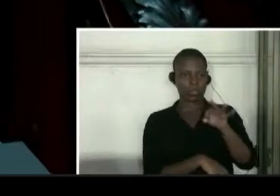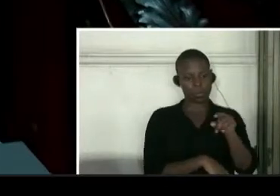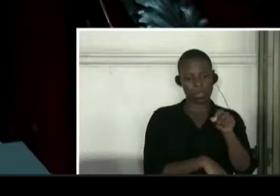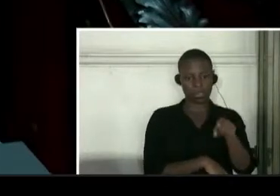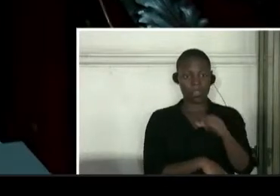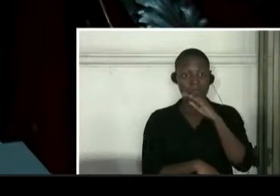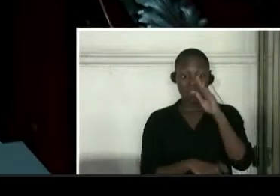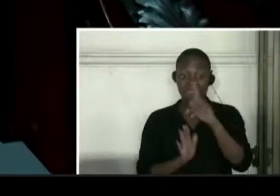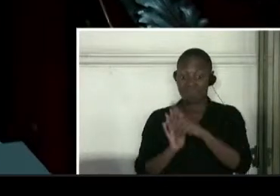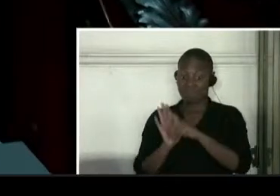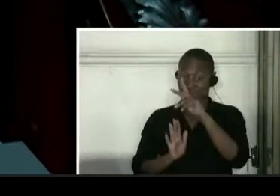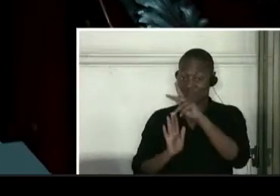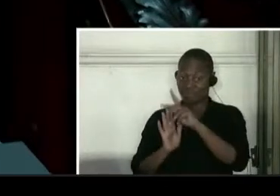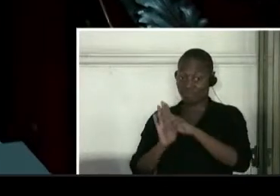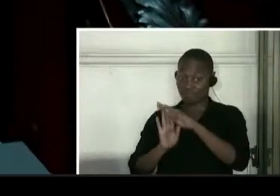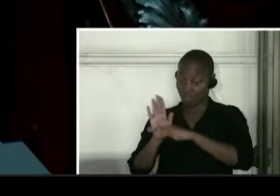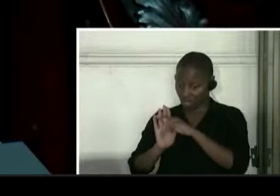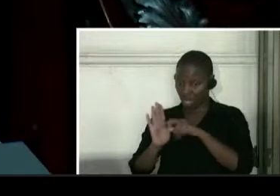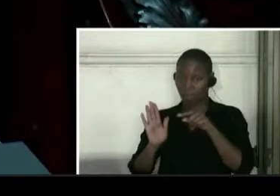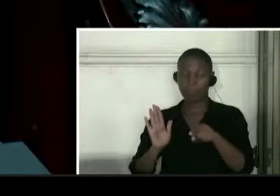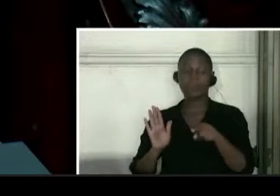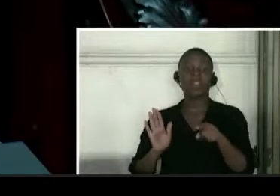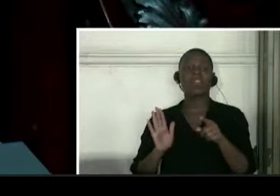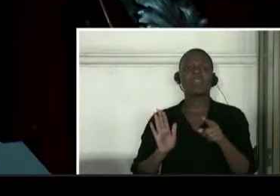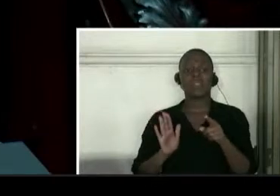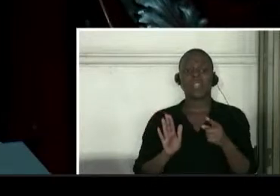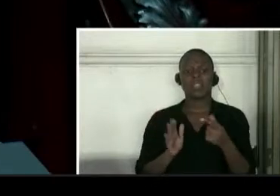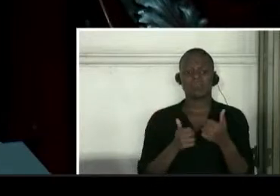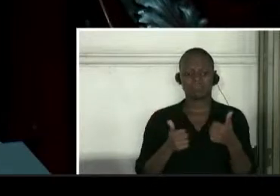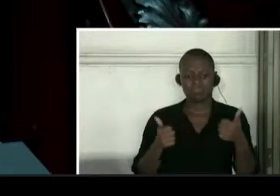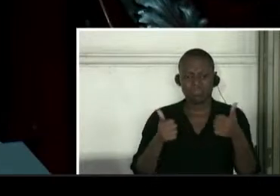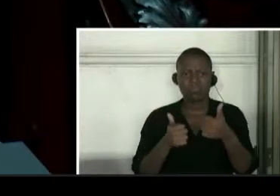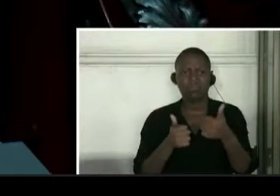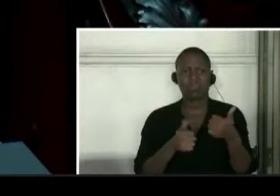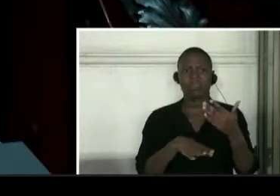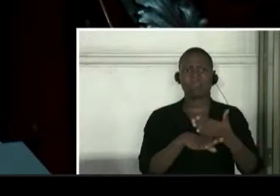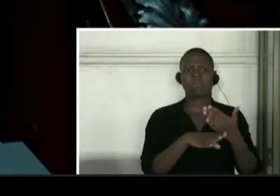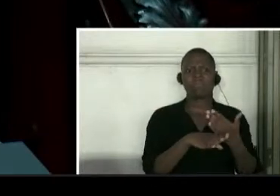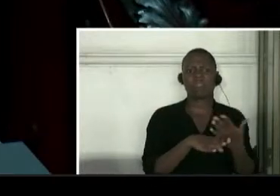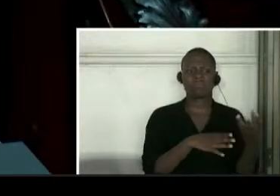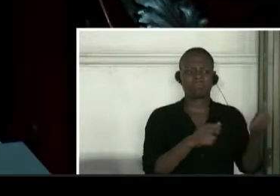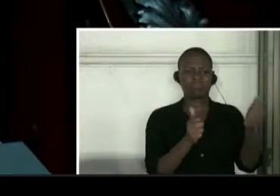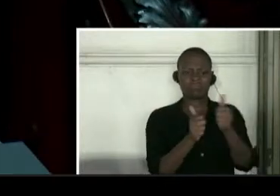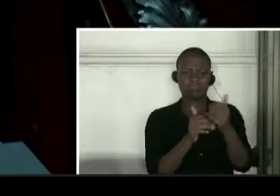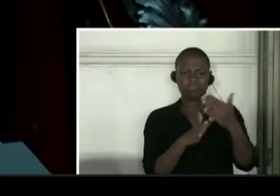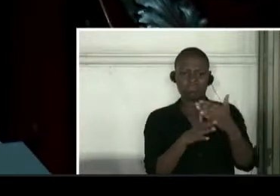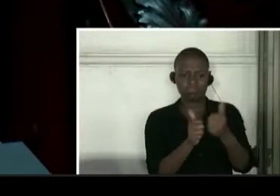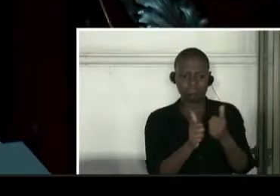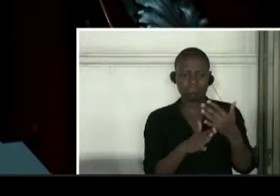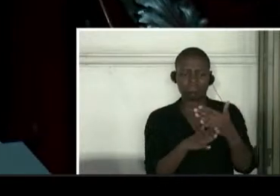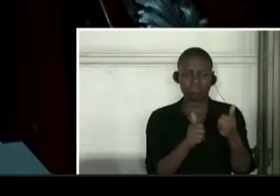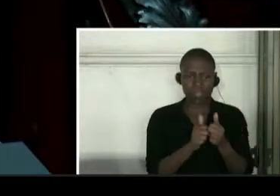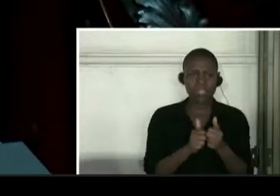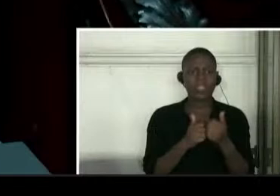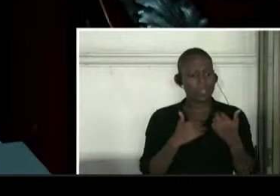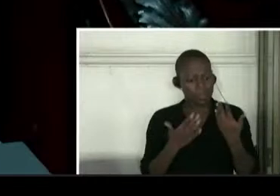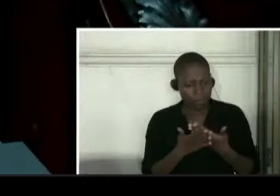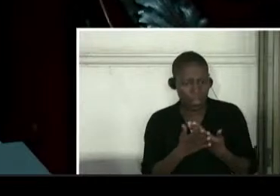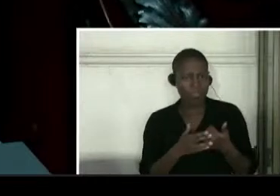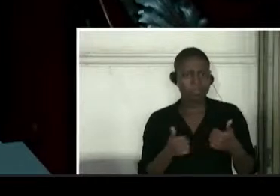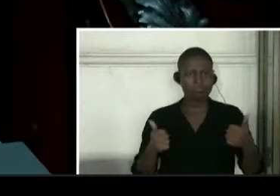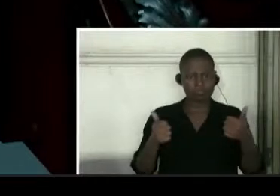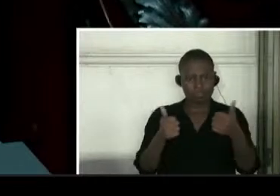creating platforms for various stakeholders for discussing, debating, drafting, and informing human